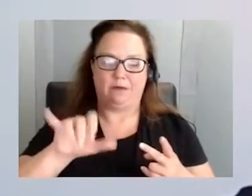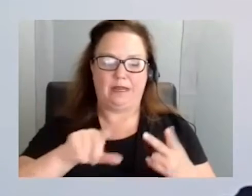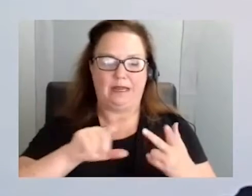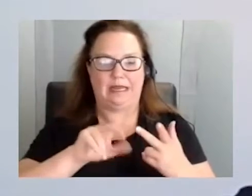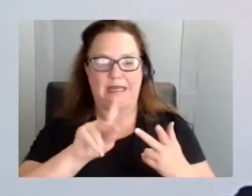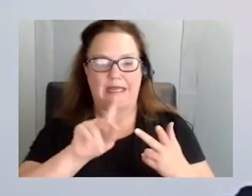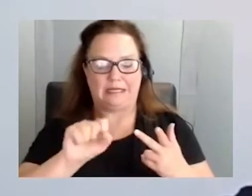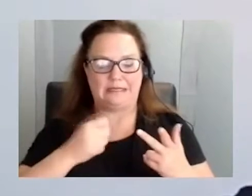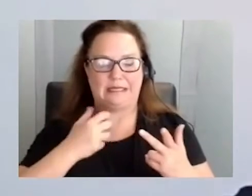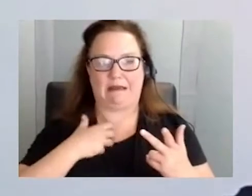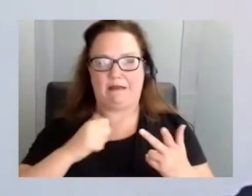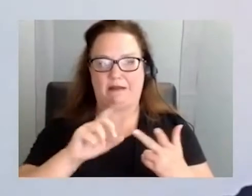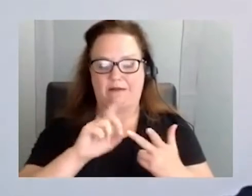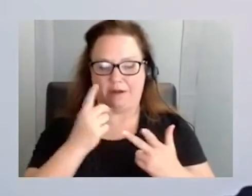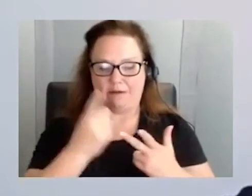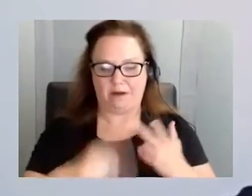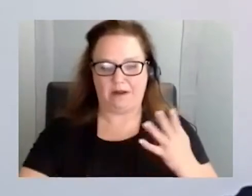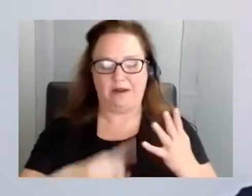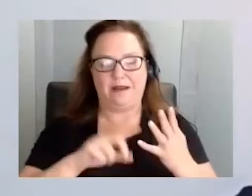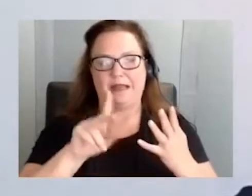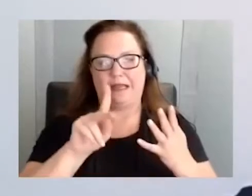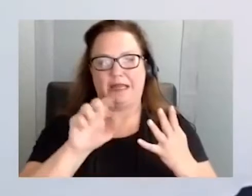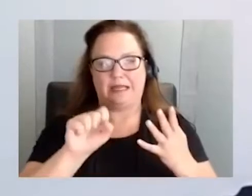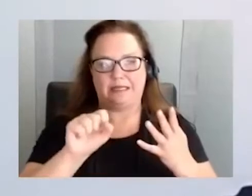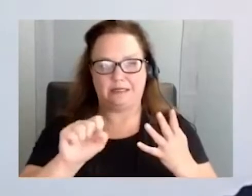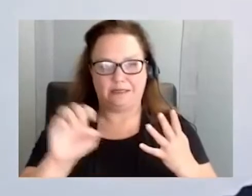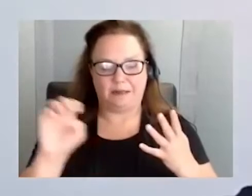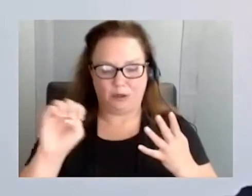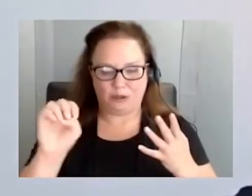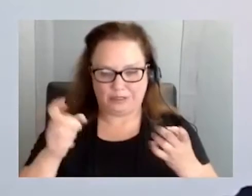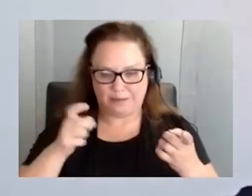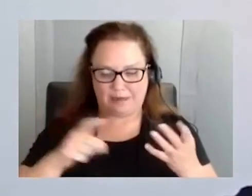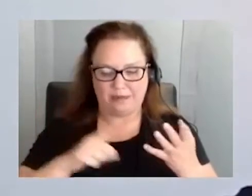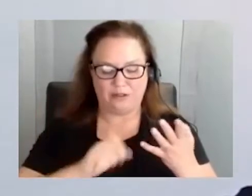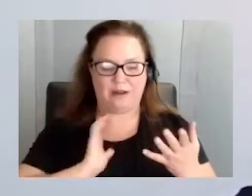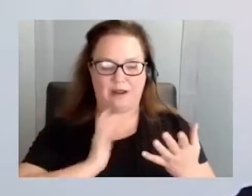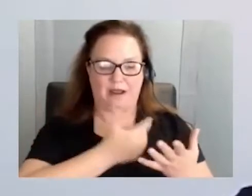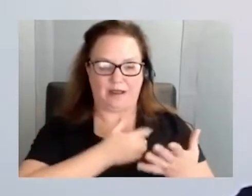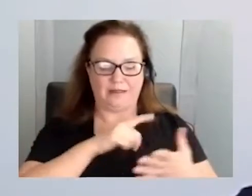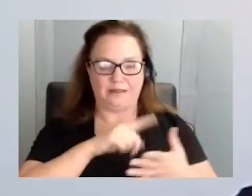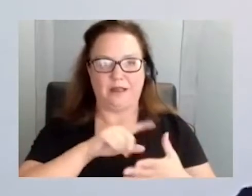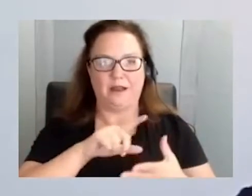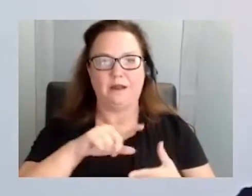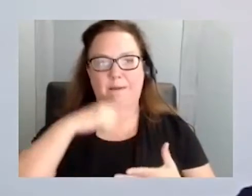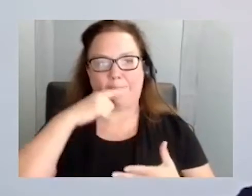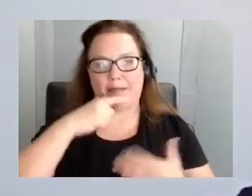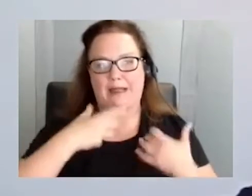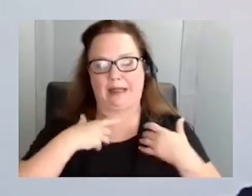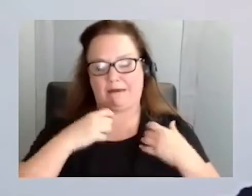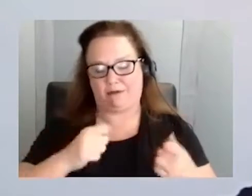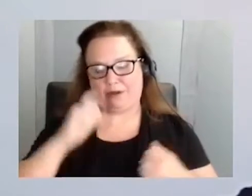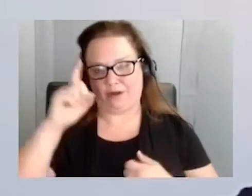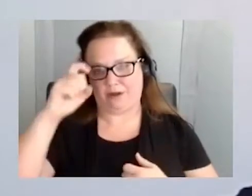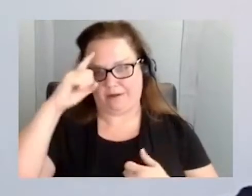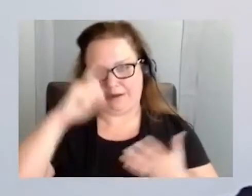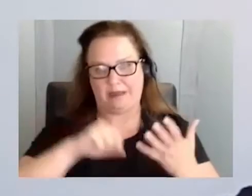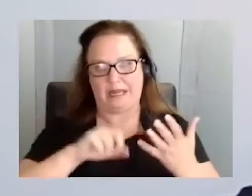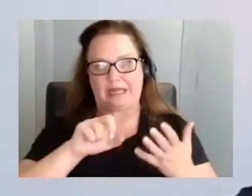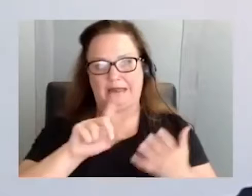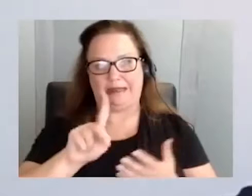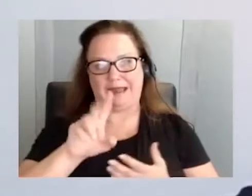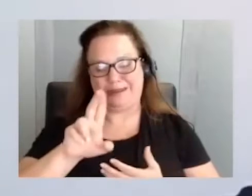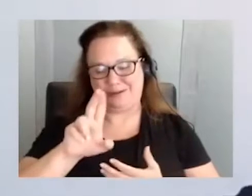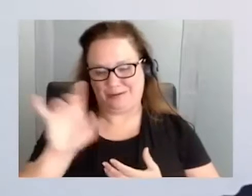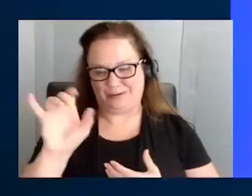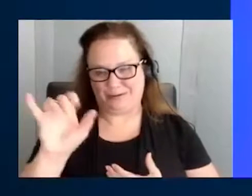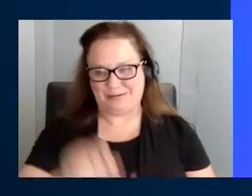the Kansas Department of Emergency Management. There's us, the Unified Government Public Health Department, and then, of course, the University of Kansas Health